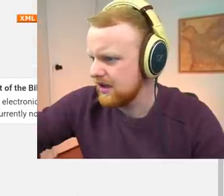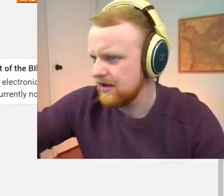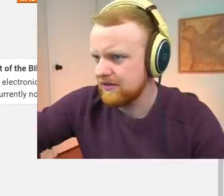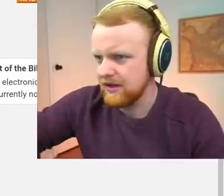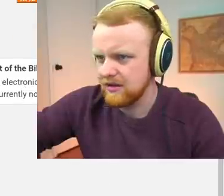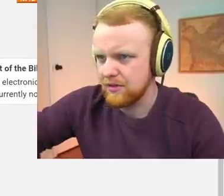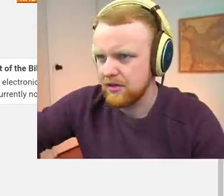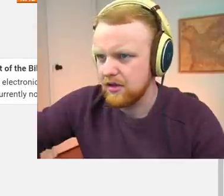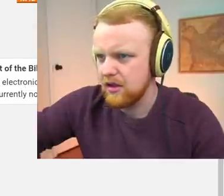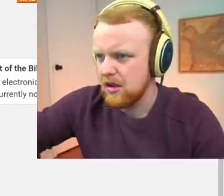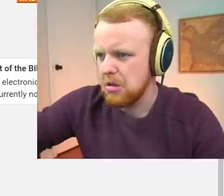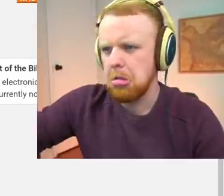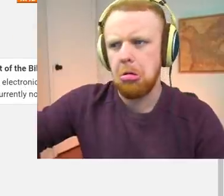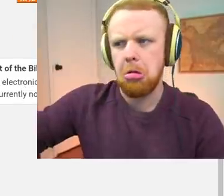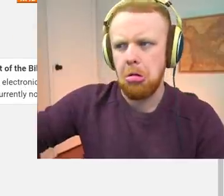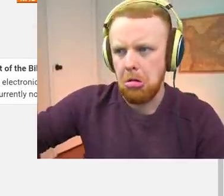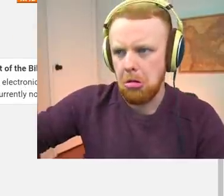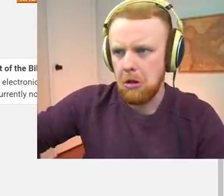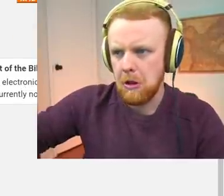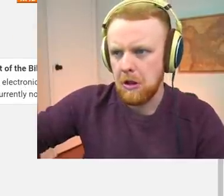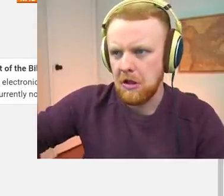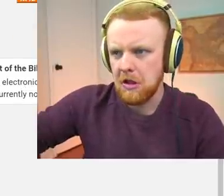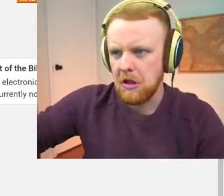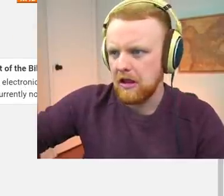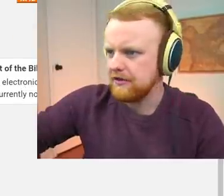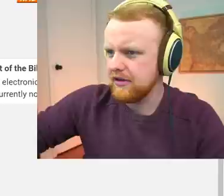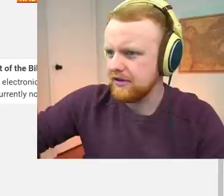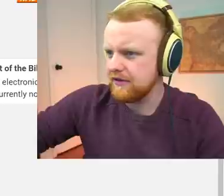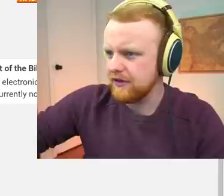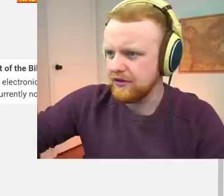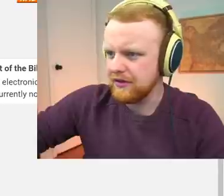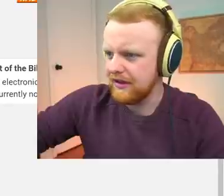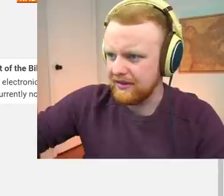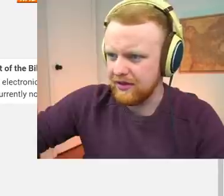currently not available. Huh.